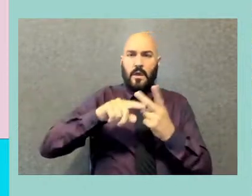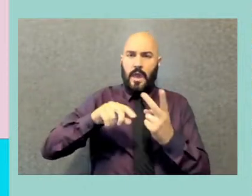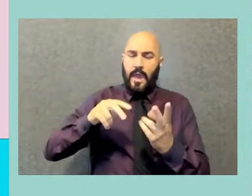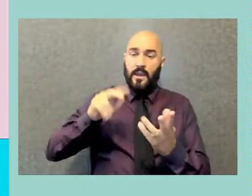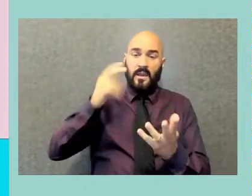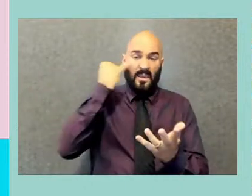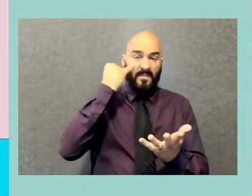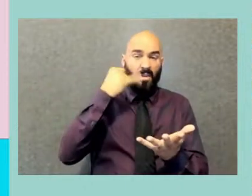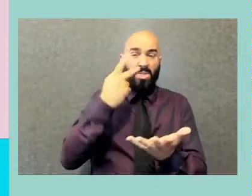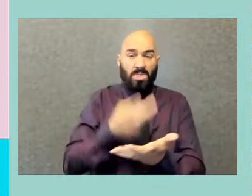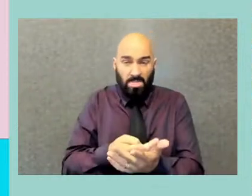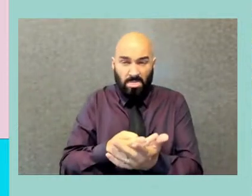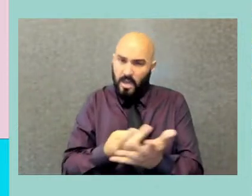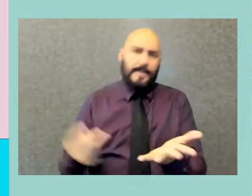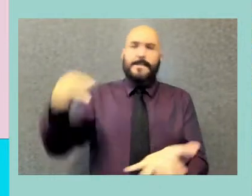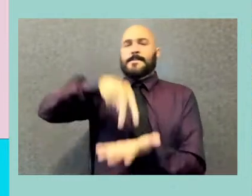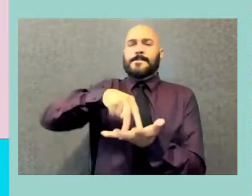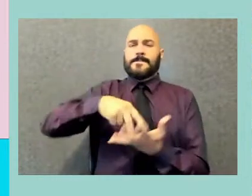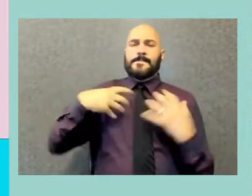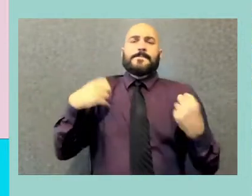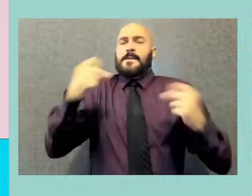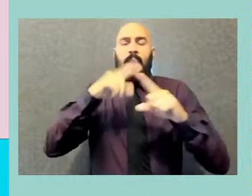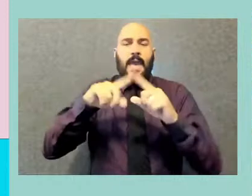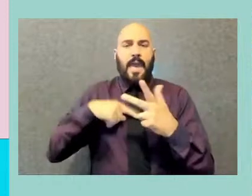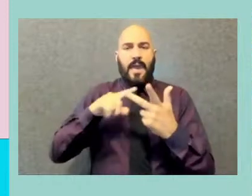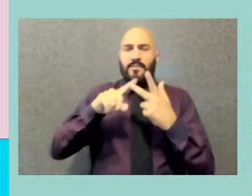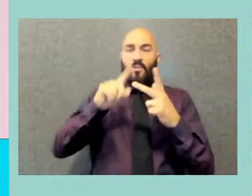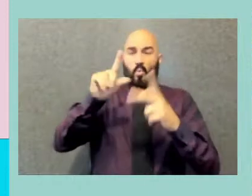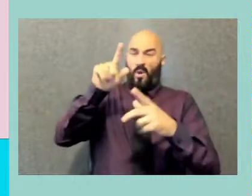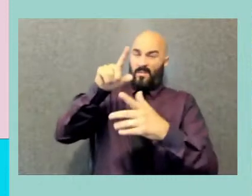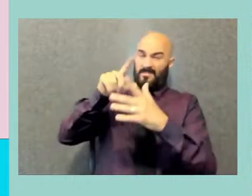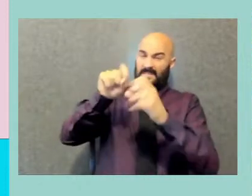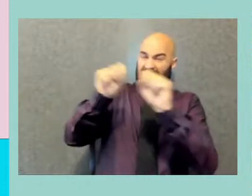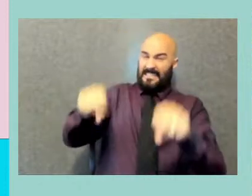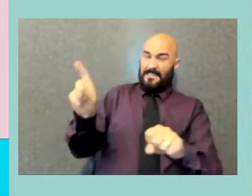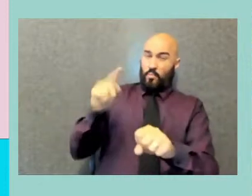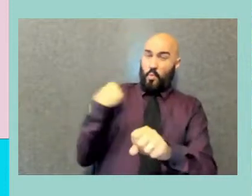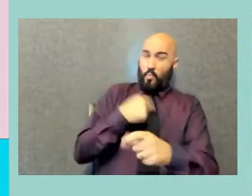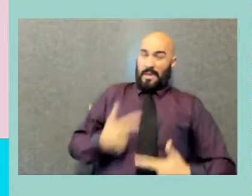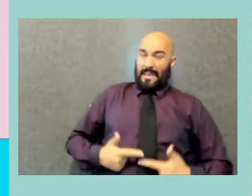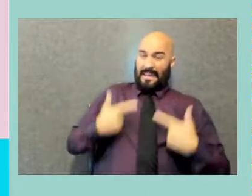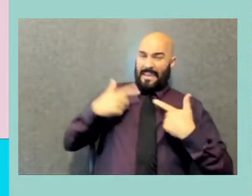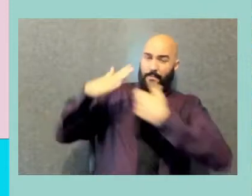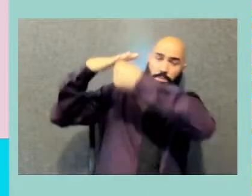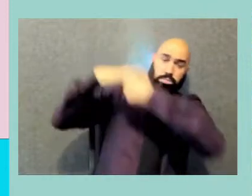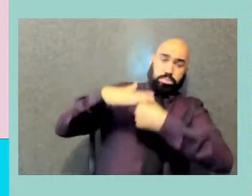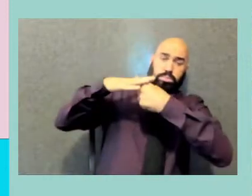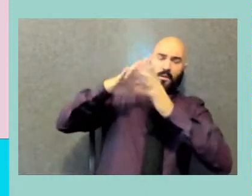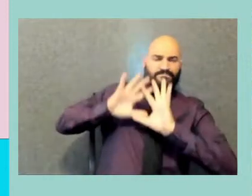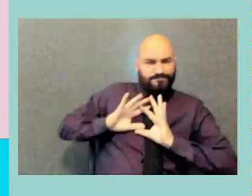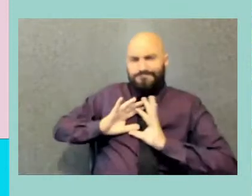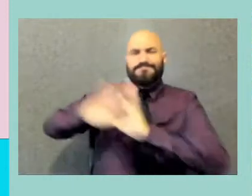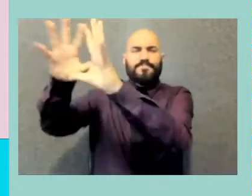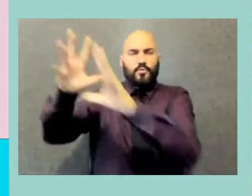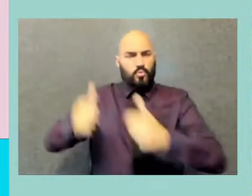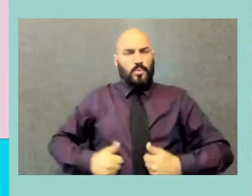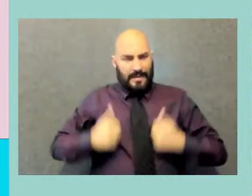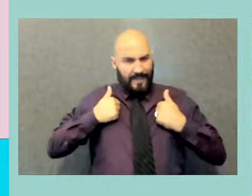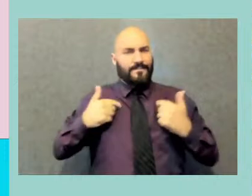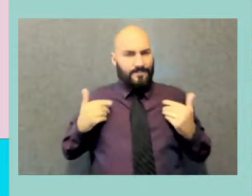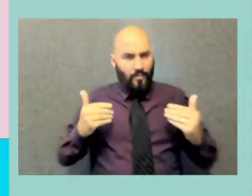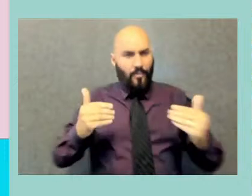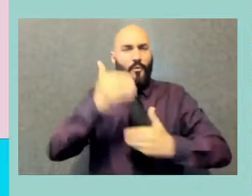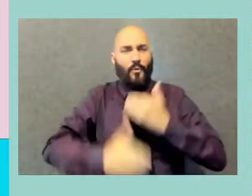beyond the oppressive systems we live in. E also recognized that the work of justice is